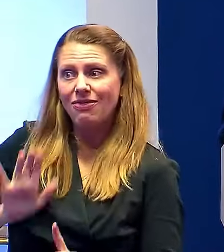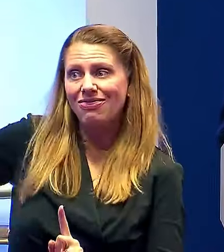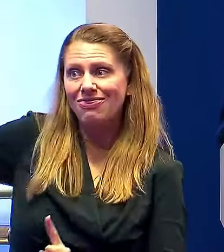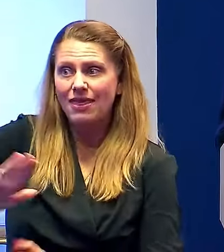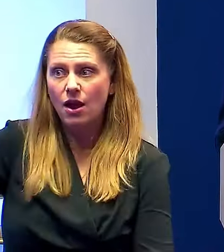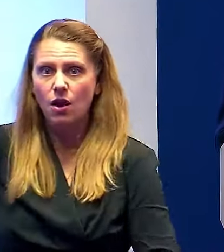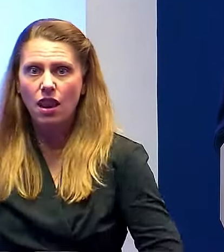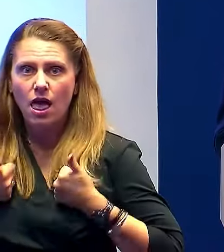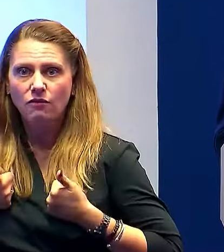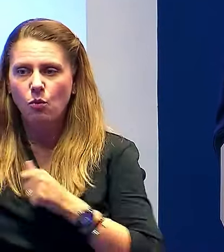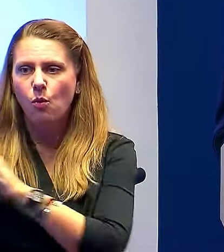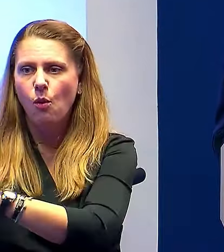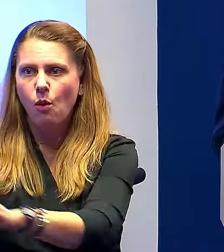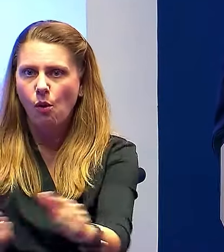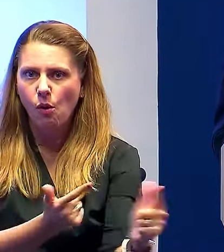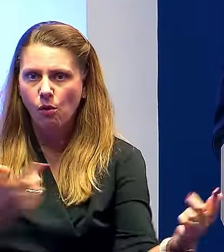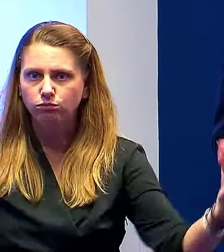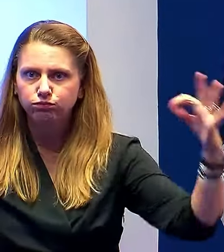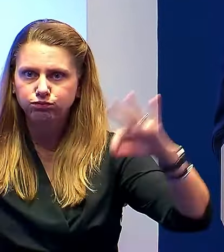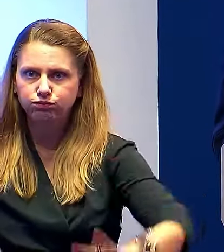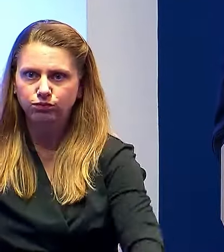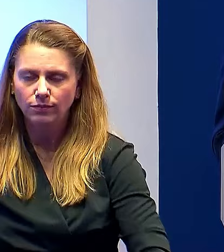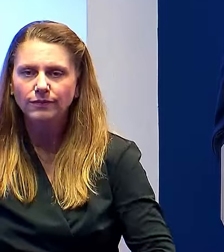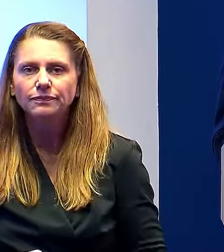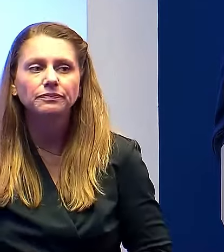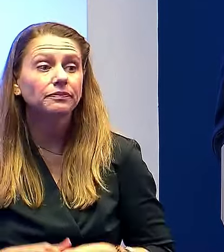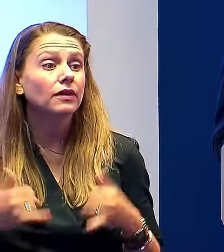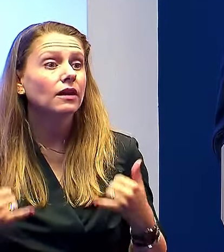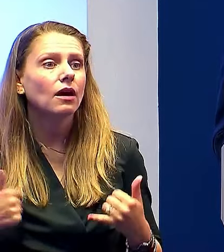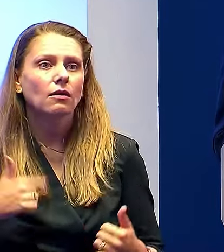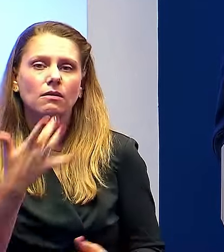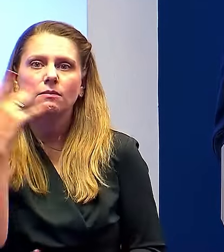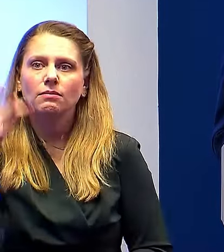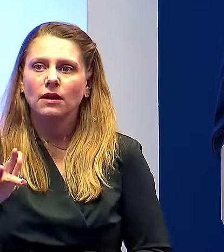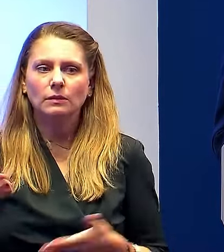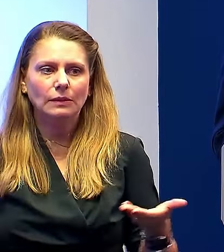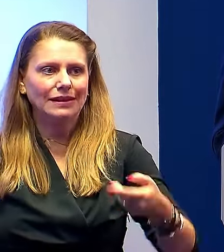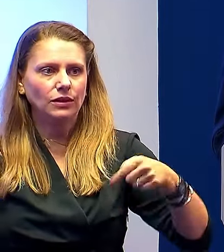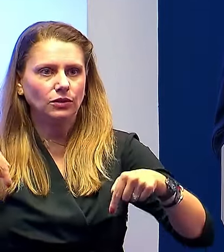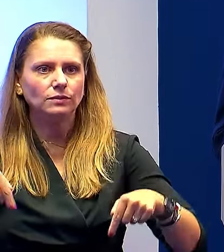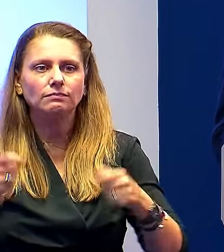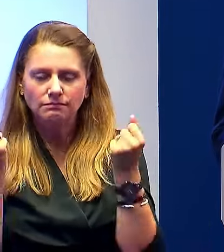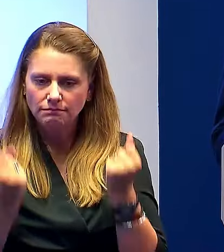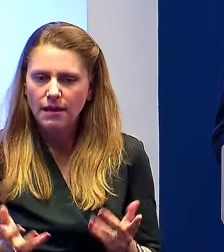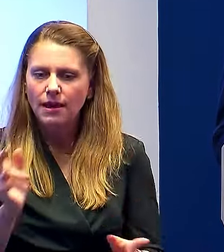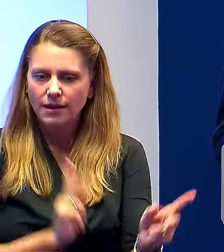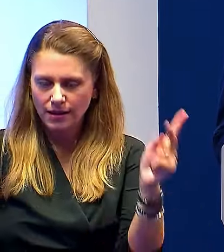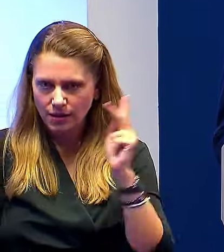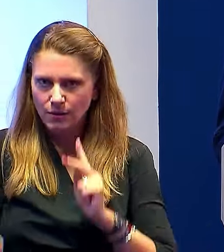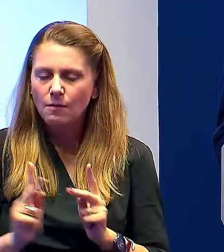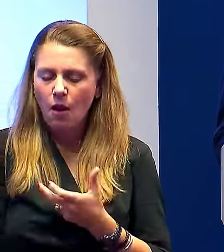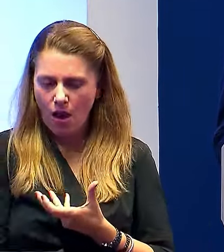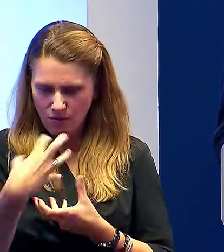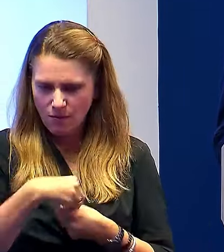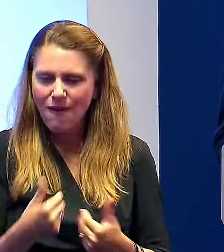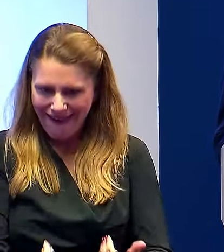I'm honored to be in the company of individuals who fully embody these values. They would have made Bob Hope